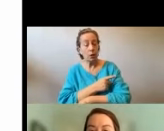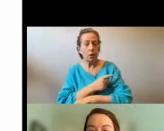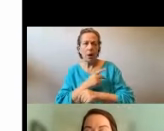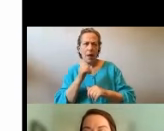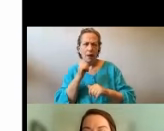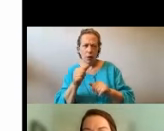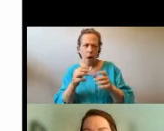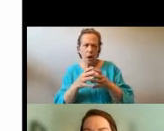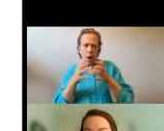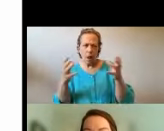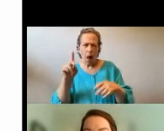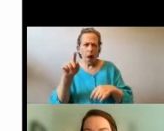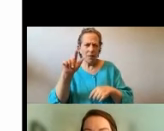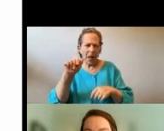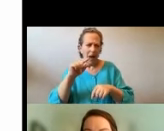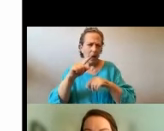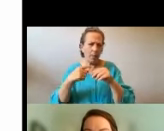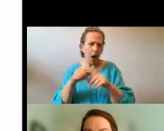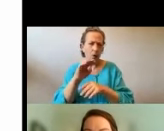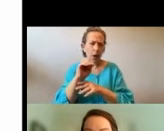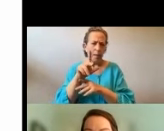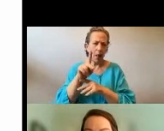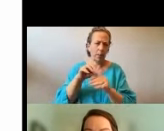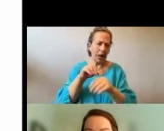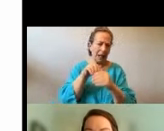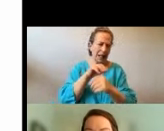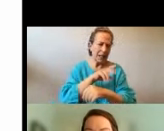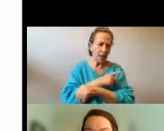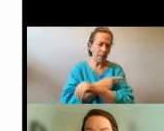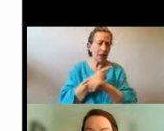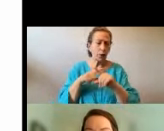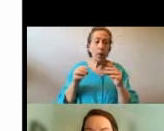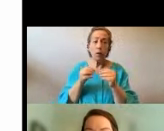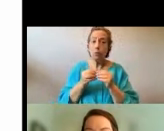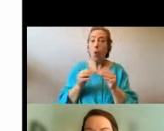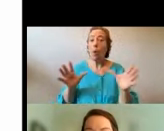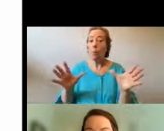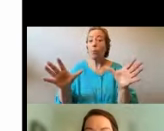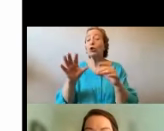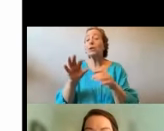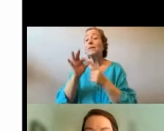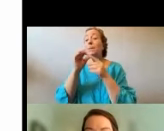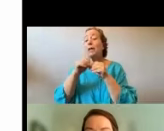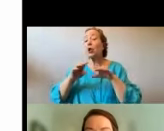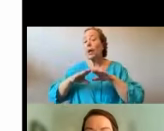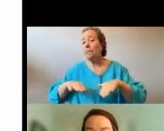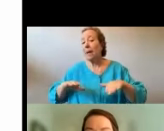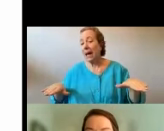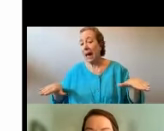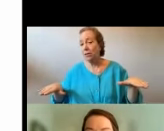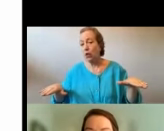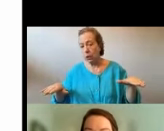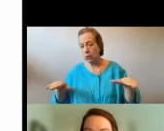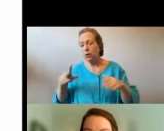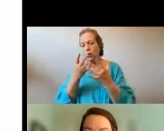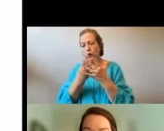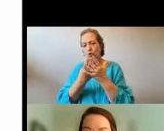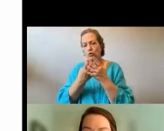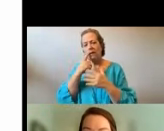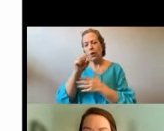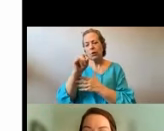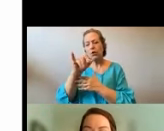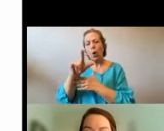around MLP in the inpatient setting, but there is more and more of a push, especially in pediatrics, to screen for social determinants within the